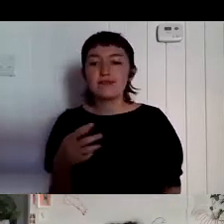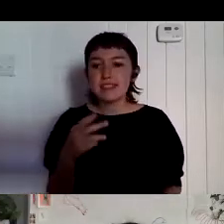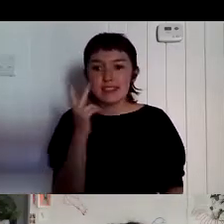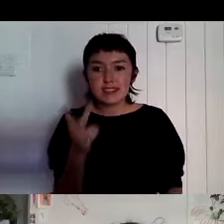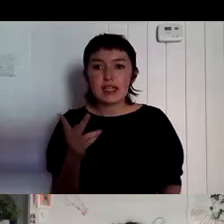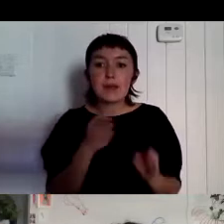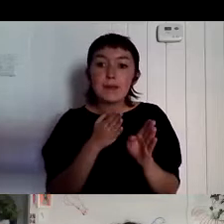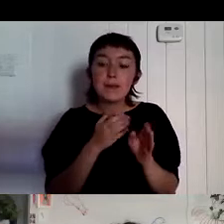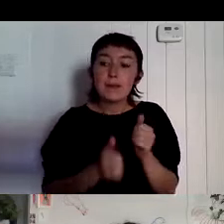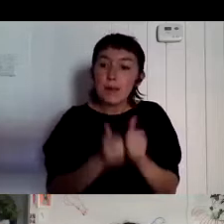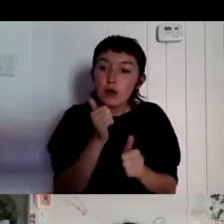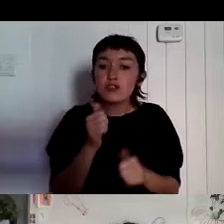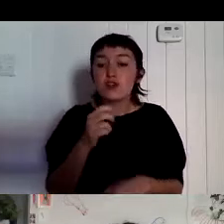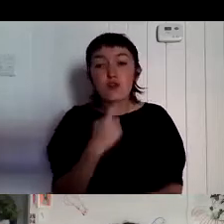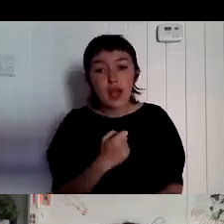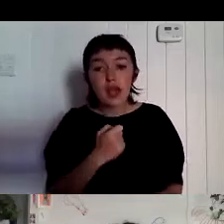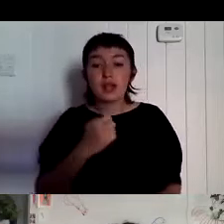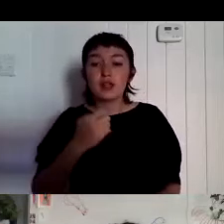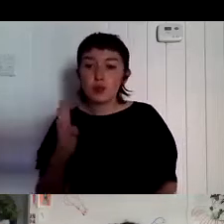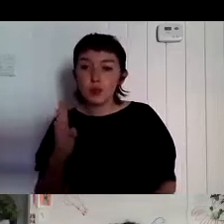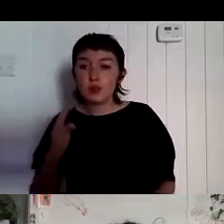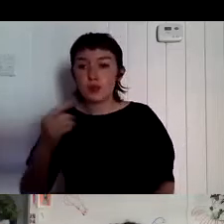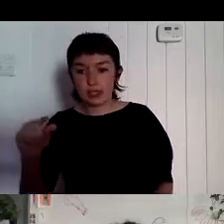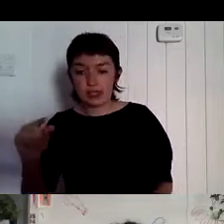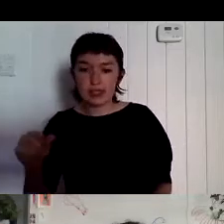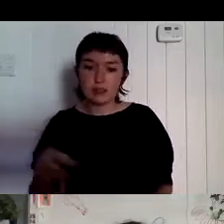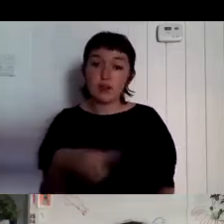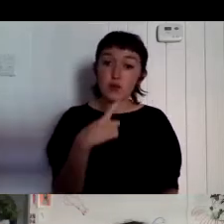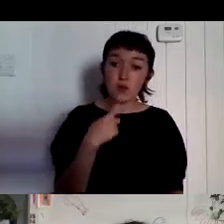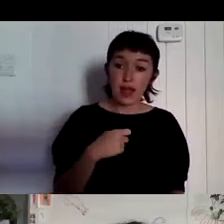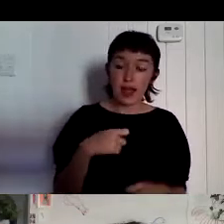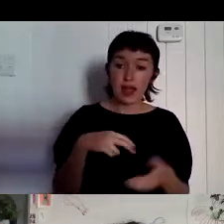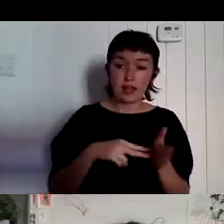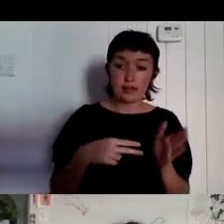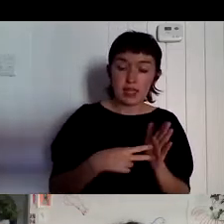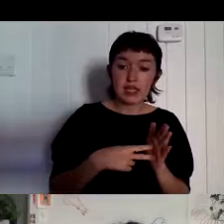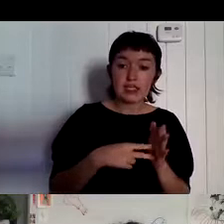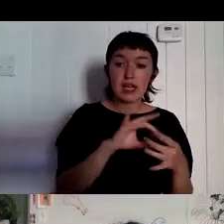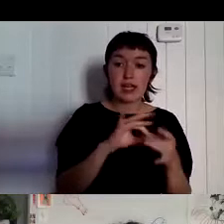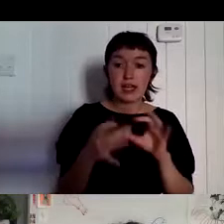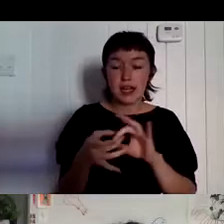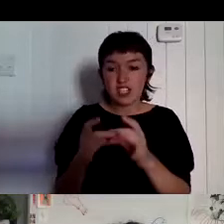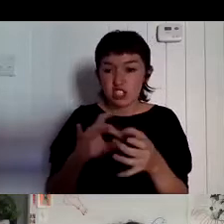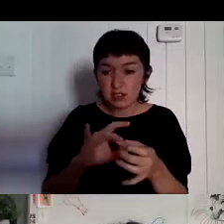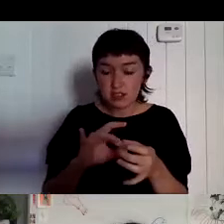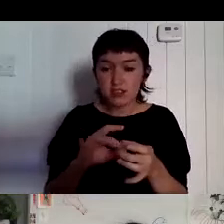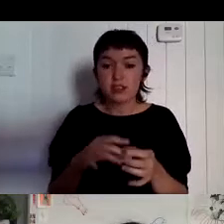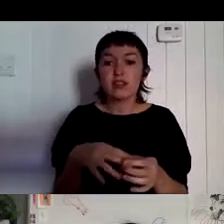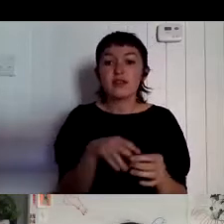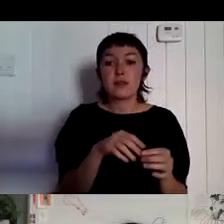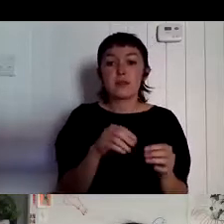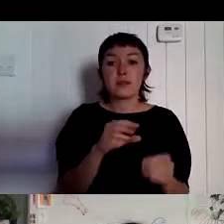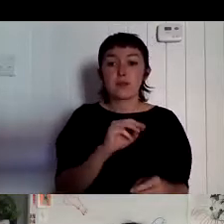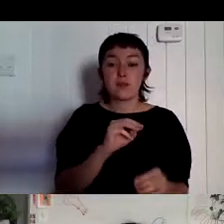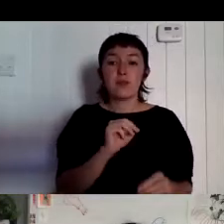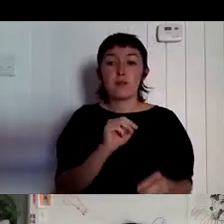And what red means is that connections, we believe, are flowing mostly from right to left. And